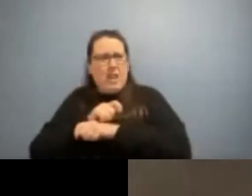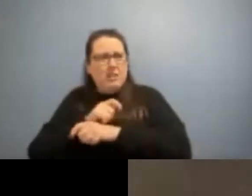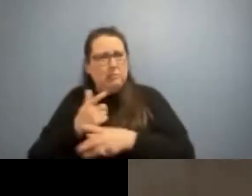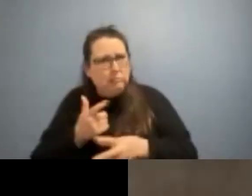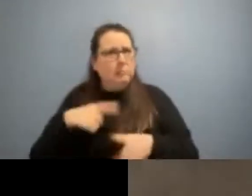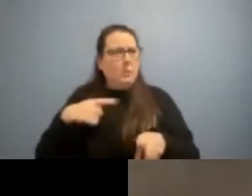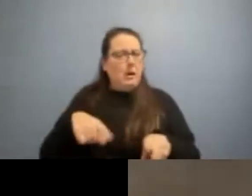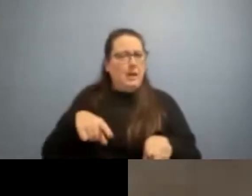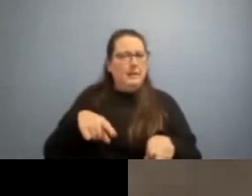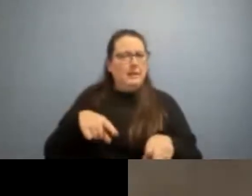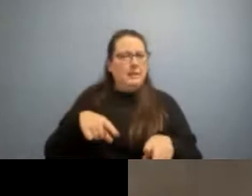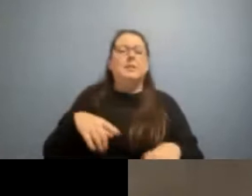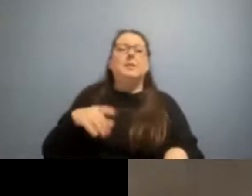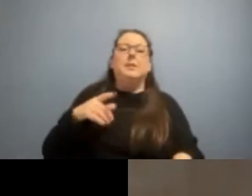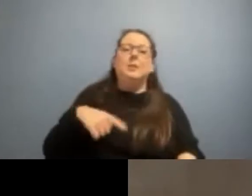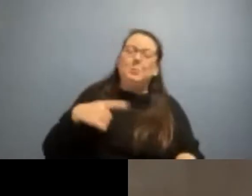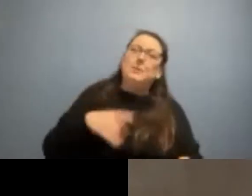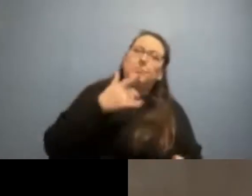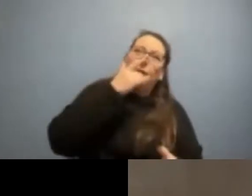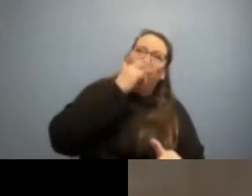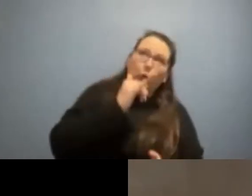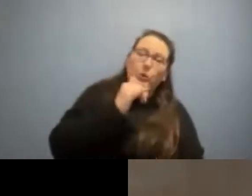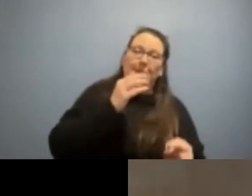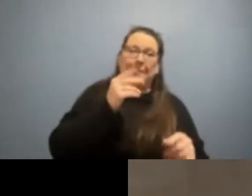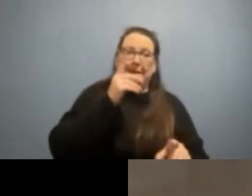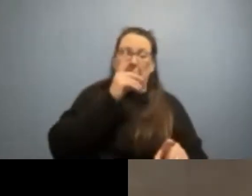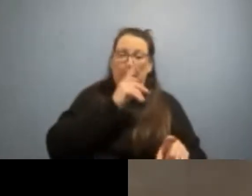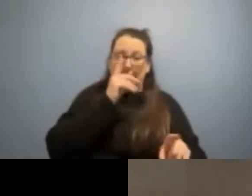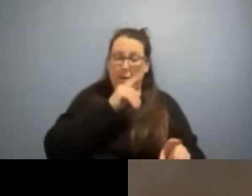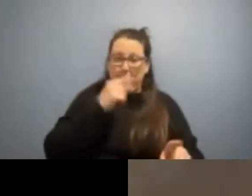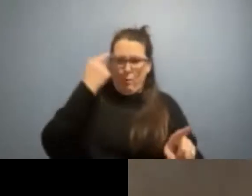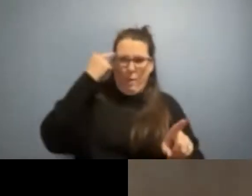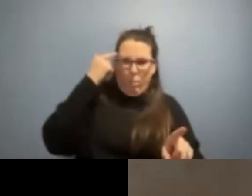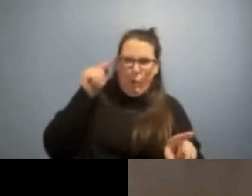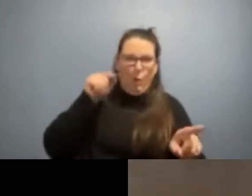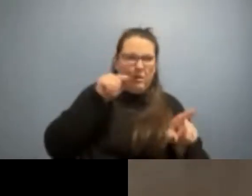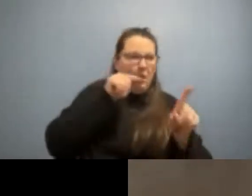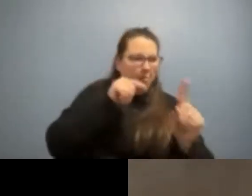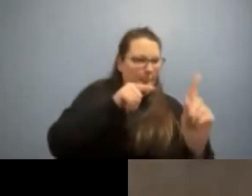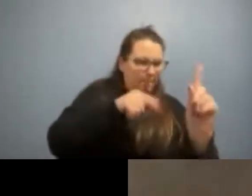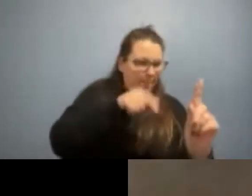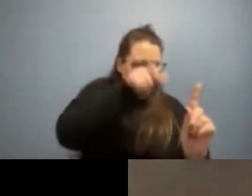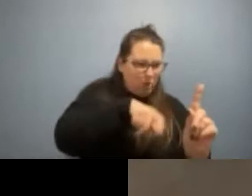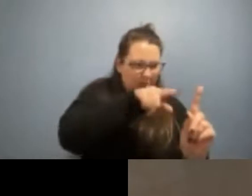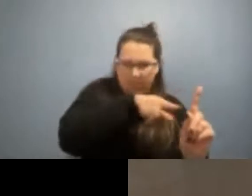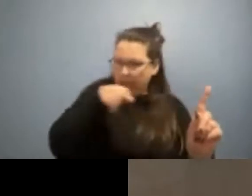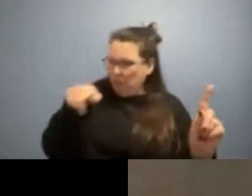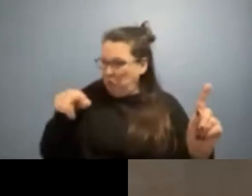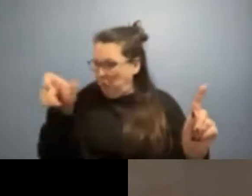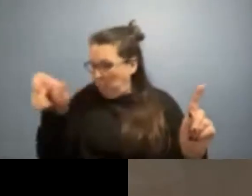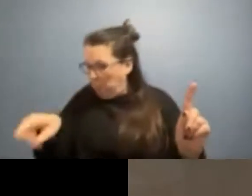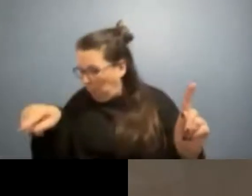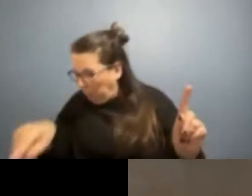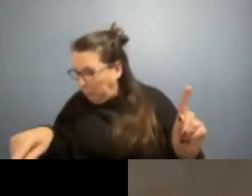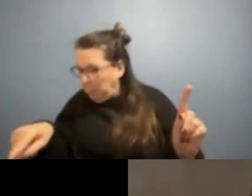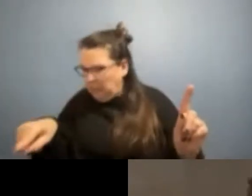because, unfortunately, it's turned out that some people got infected in places which we previously thought would have been unlikely, but which have unfortunately turned out to be